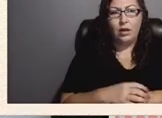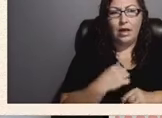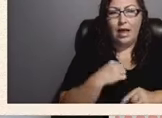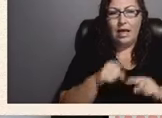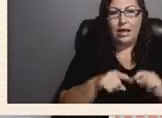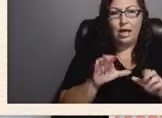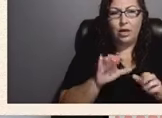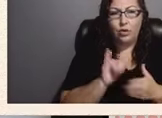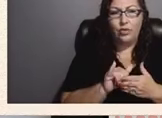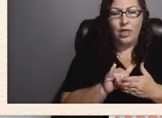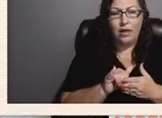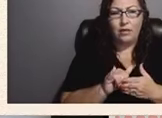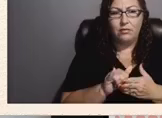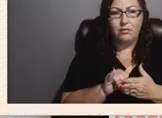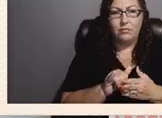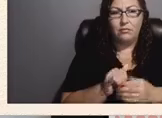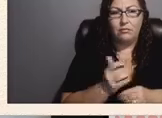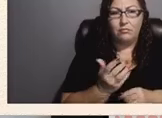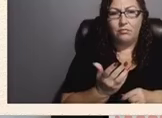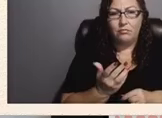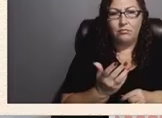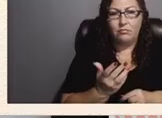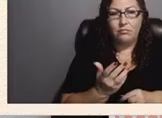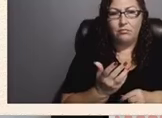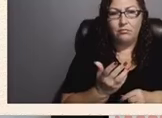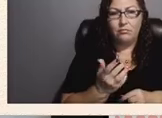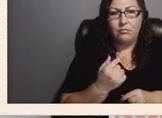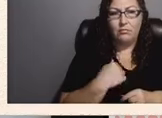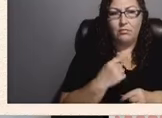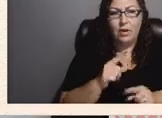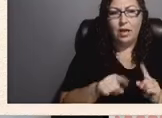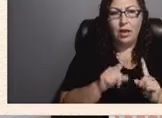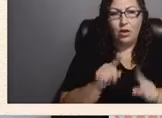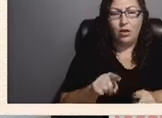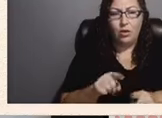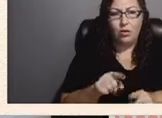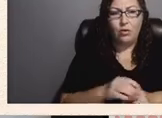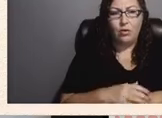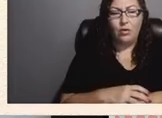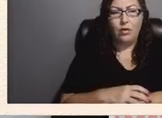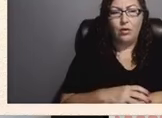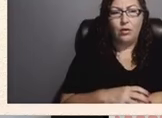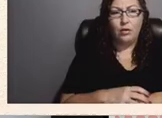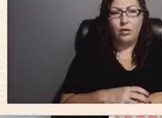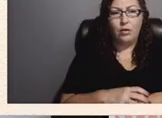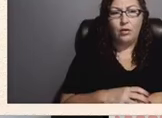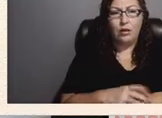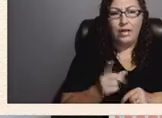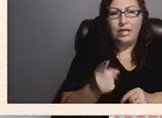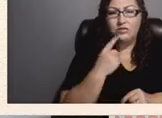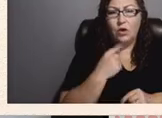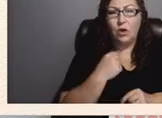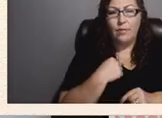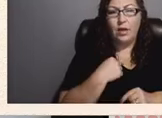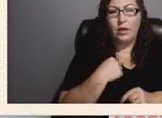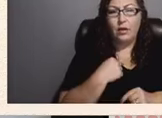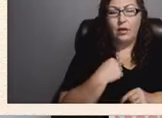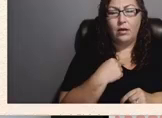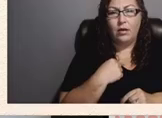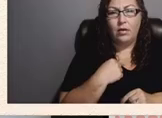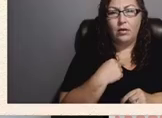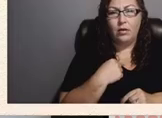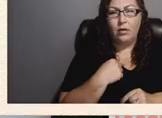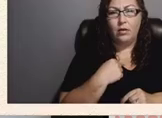tomorrow. I can't go out there, I can't. He told me, the pastor of the church,